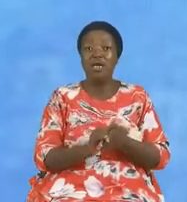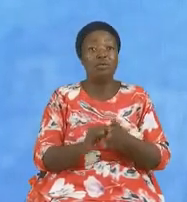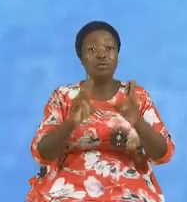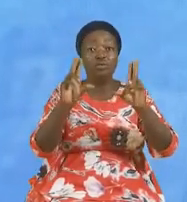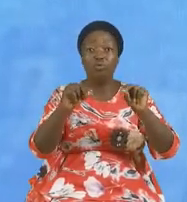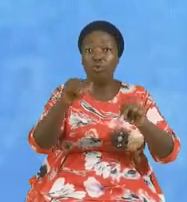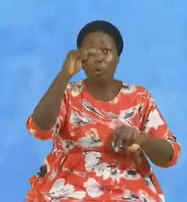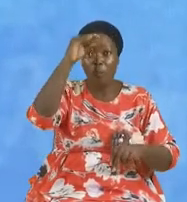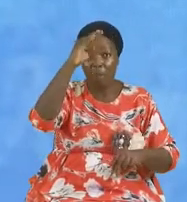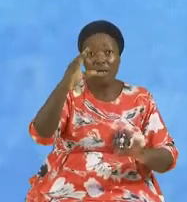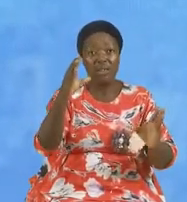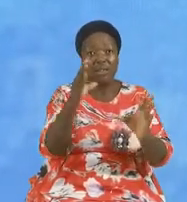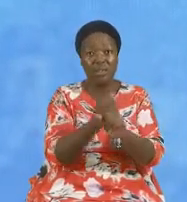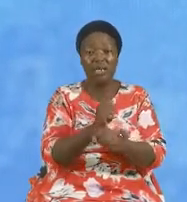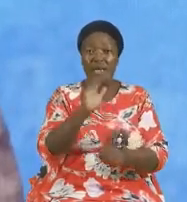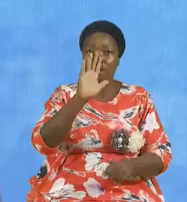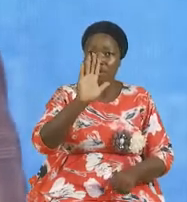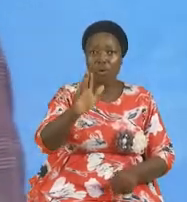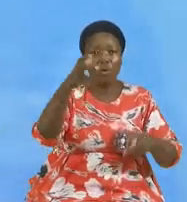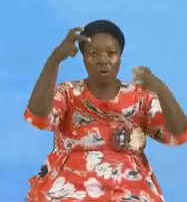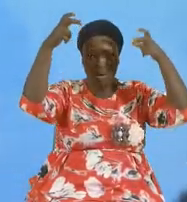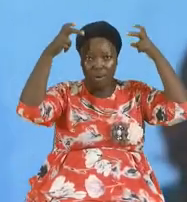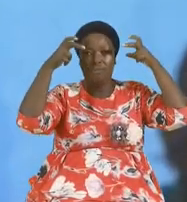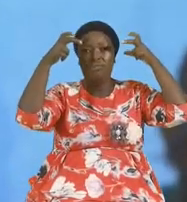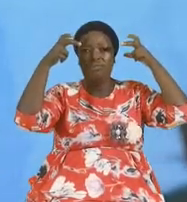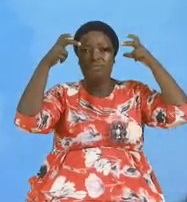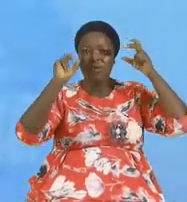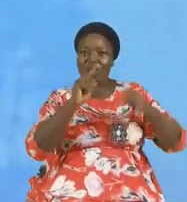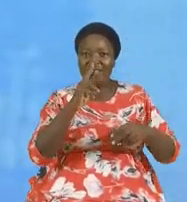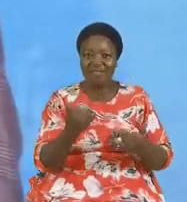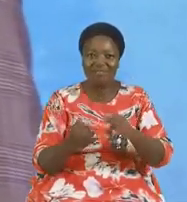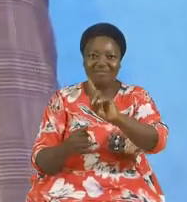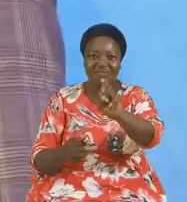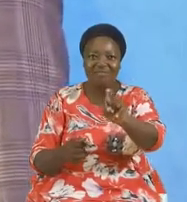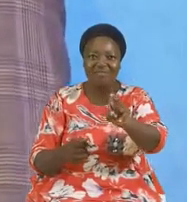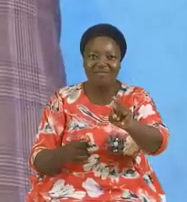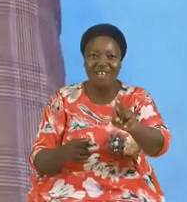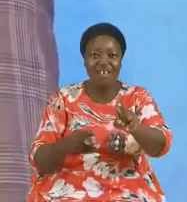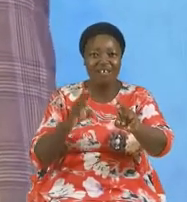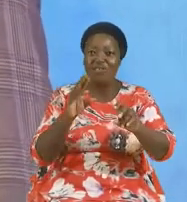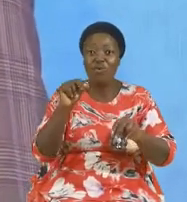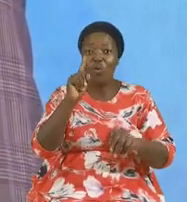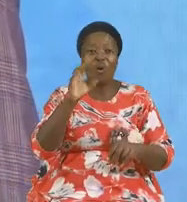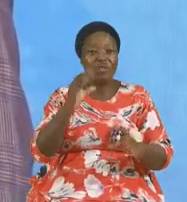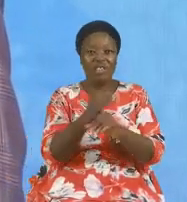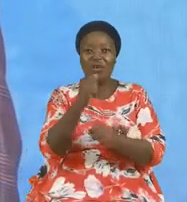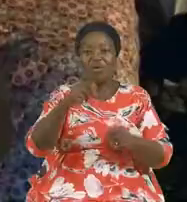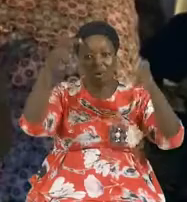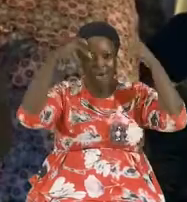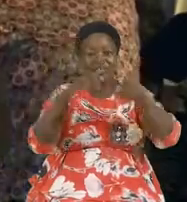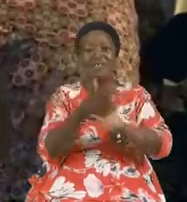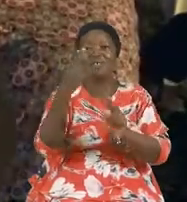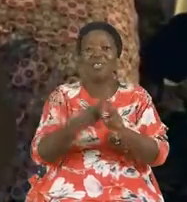which thou hast, that no man take thy crown. Where are